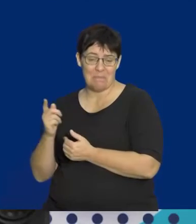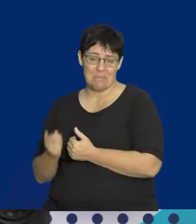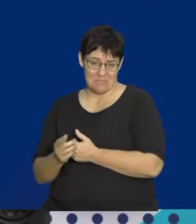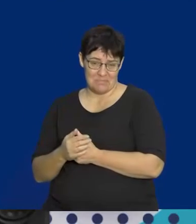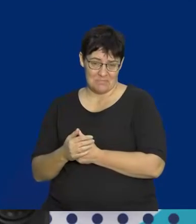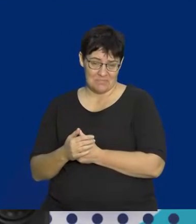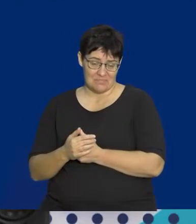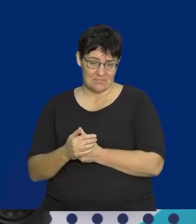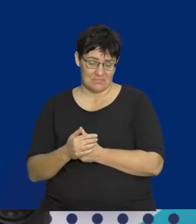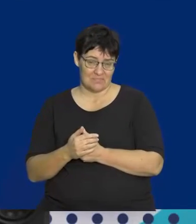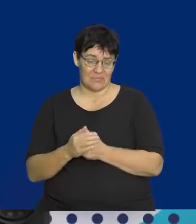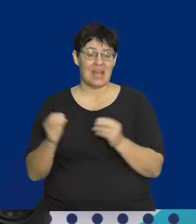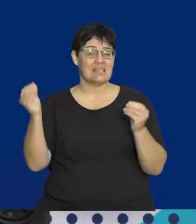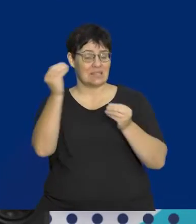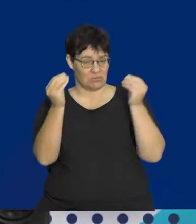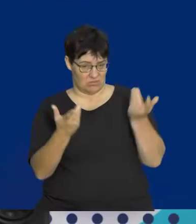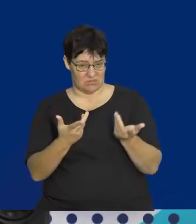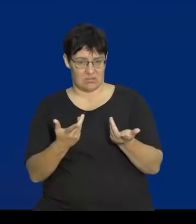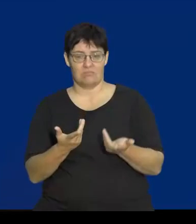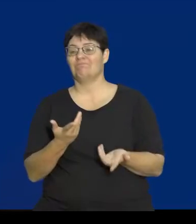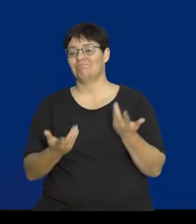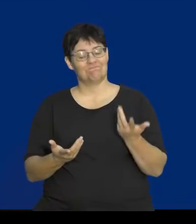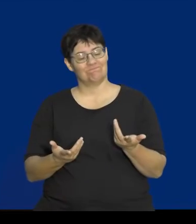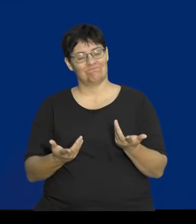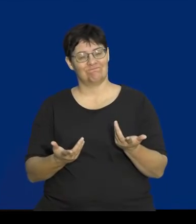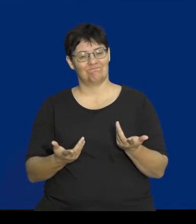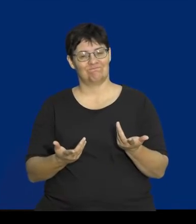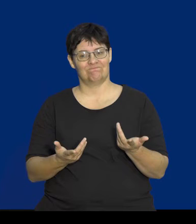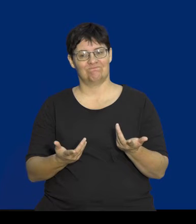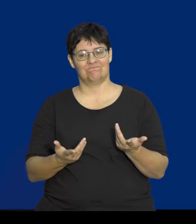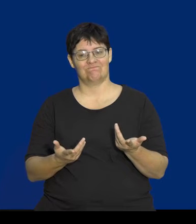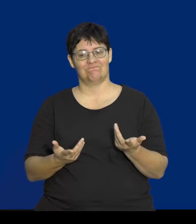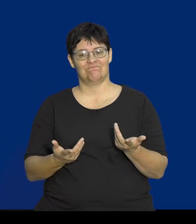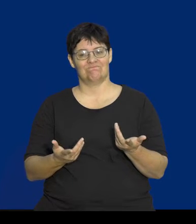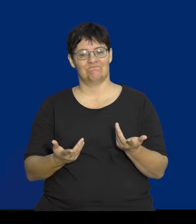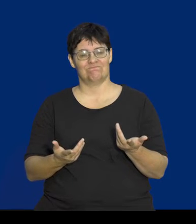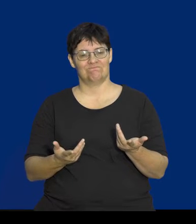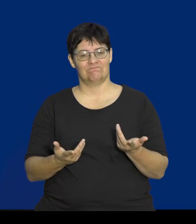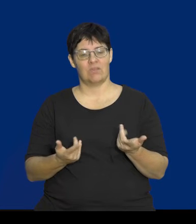Sometimes, with substitution questions, they may end up also being